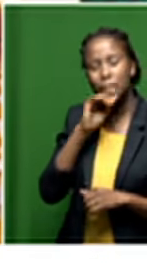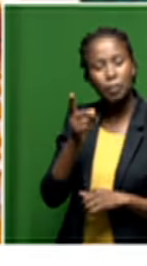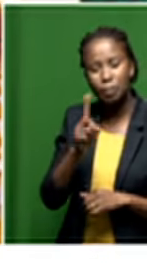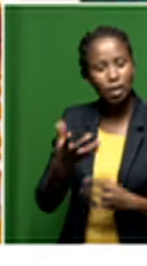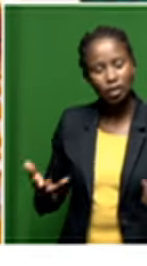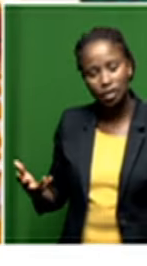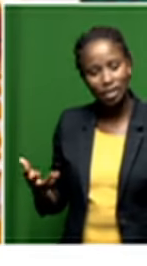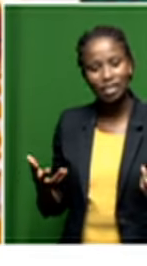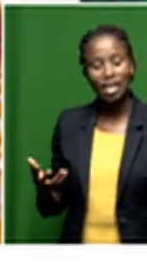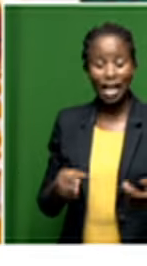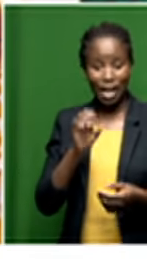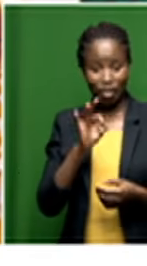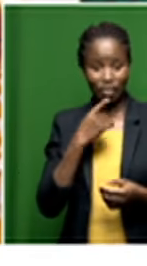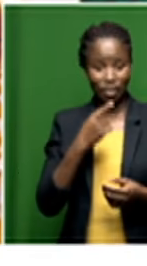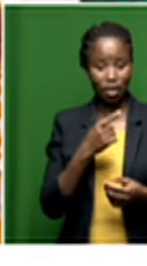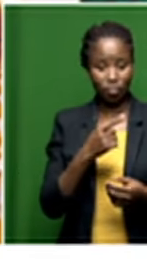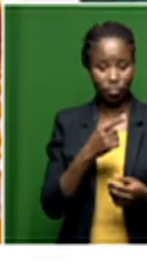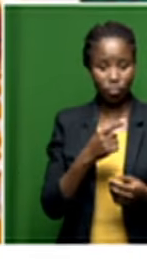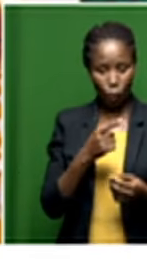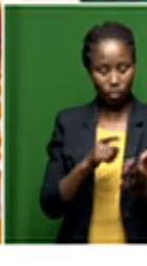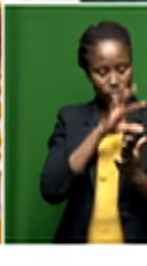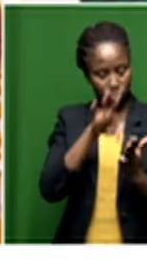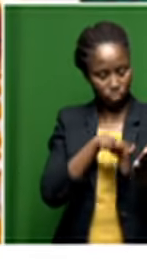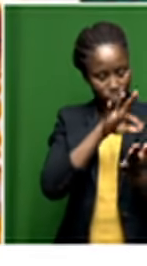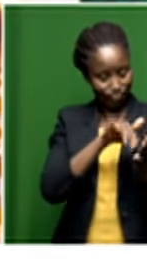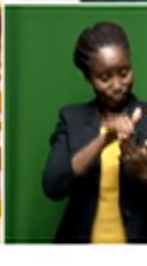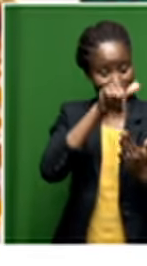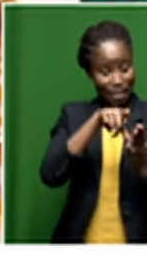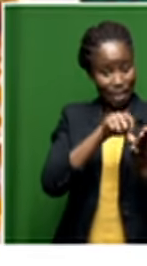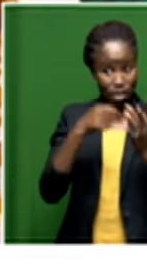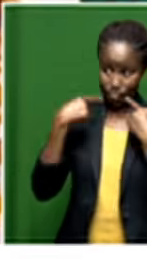mean once the election date has been gazetted?